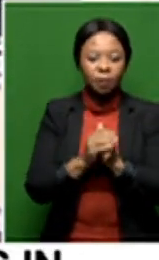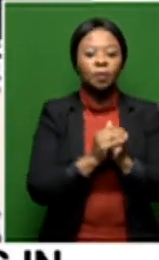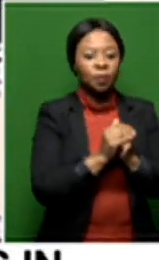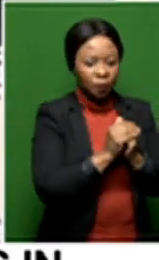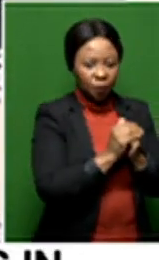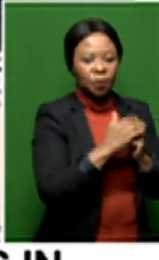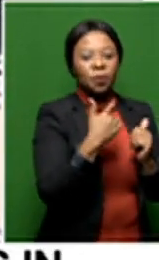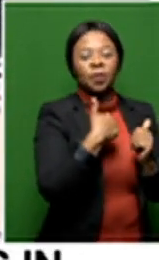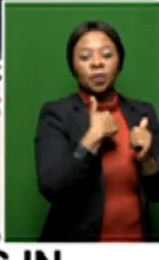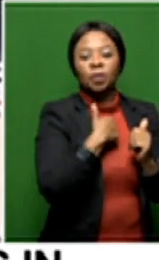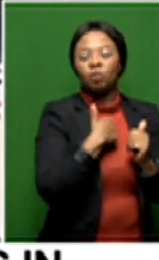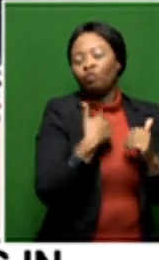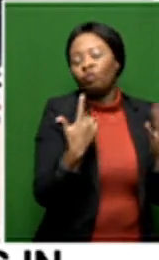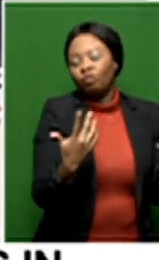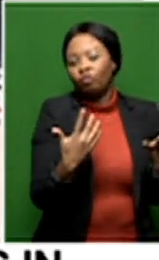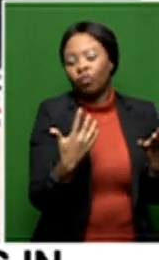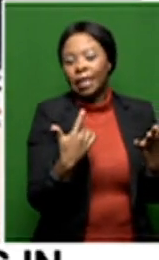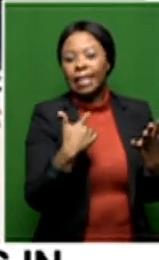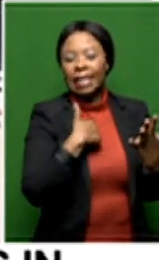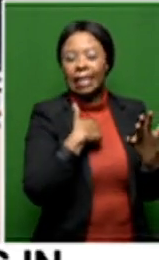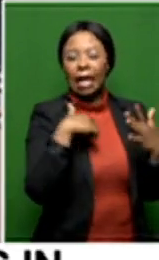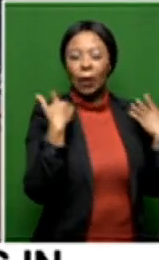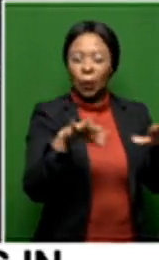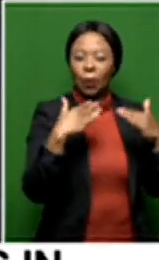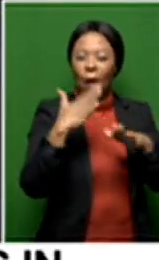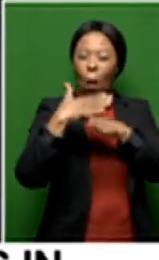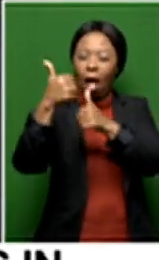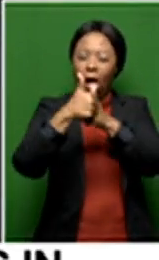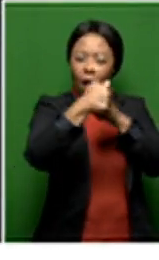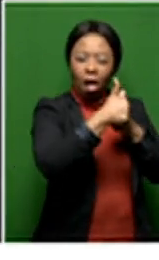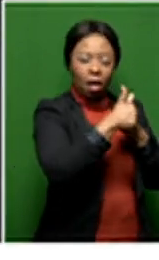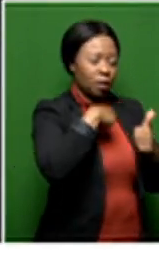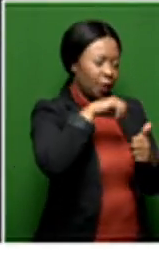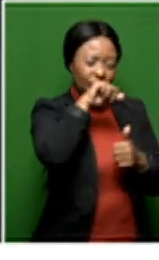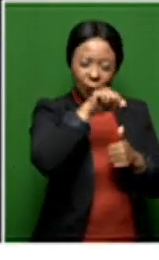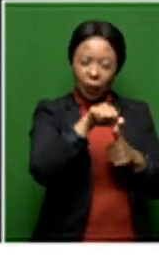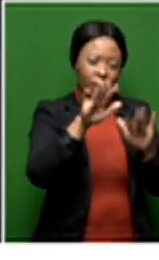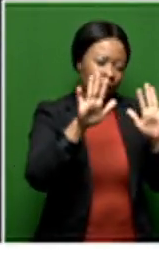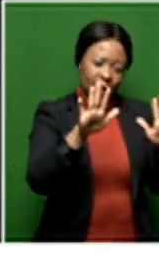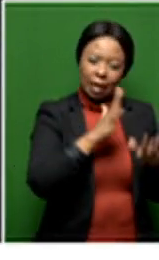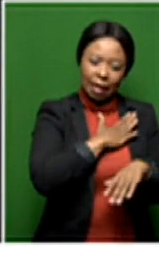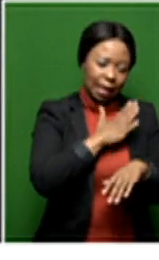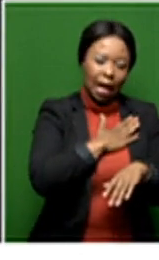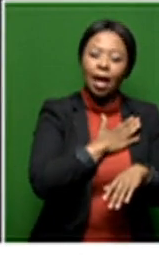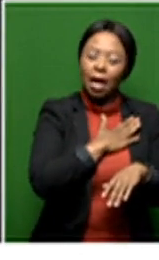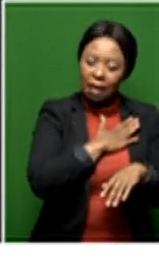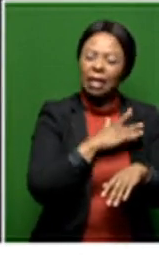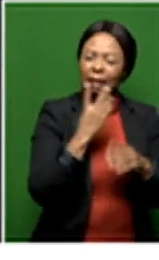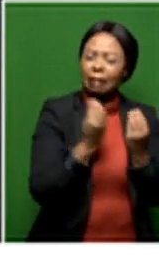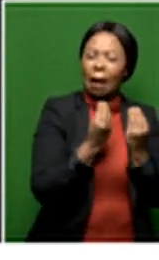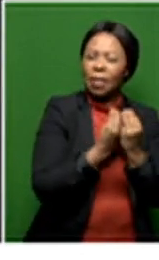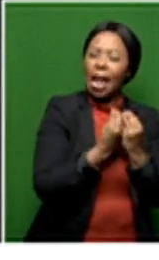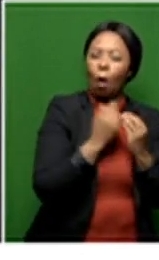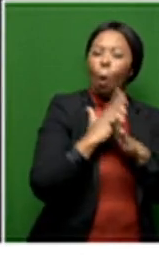If you know anything about me, you'll know I'm a serial collaborator. I love collaborations. I think there's just something about working with